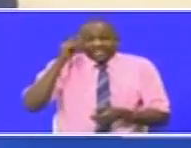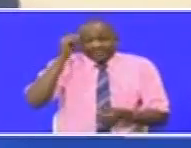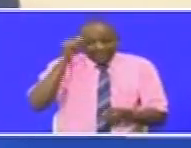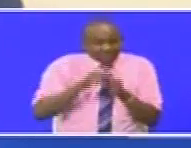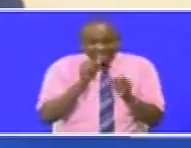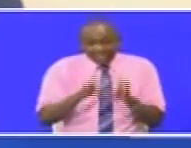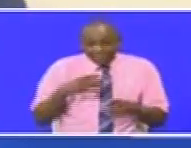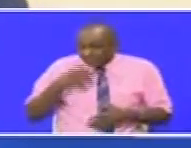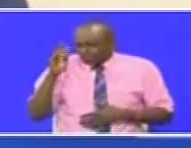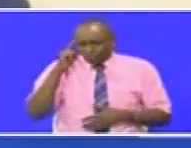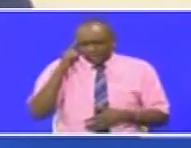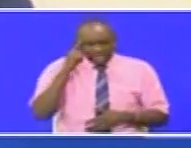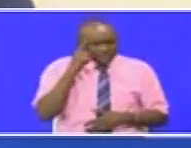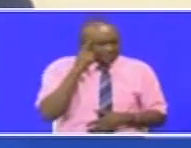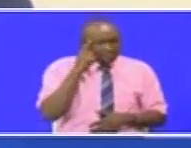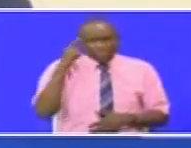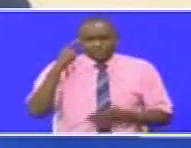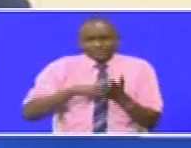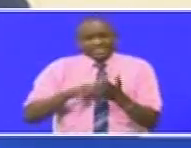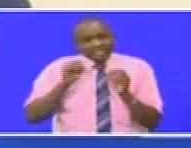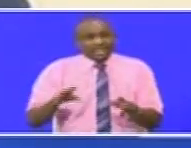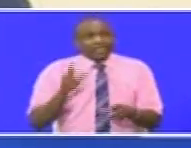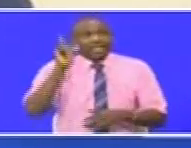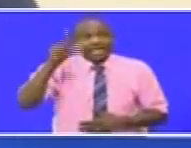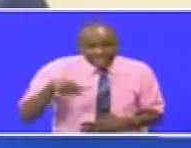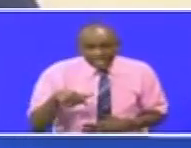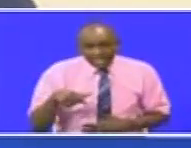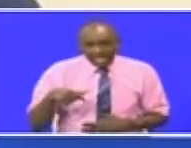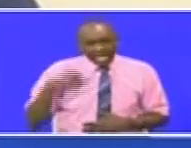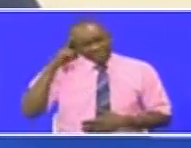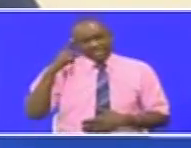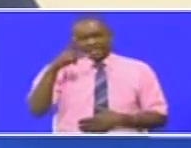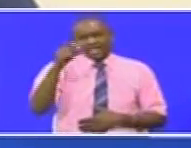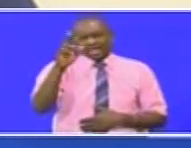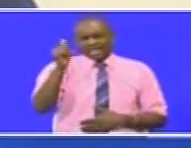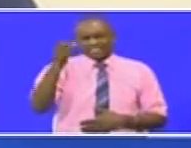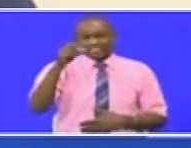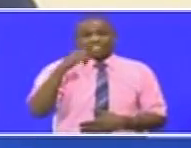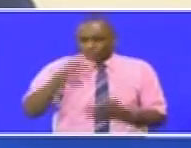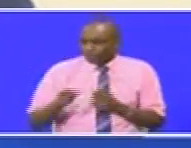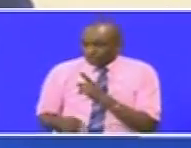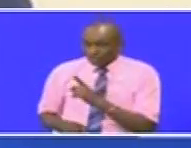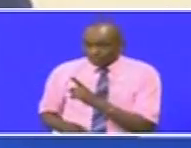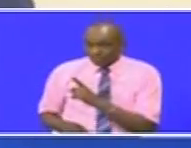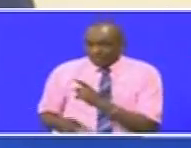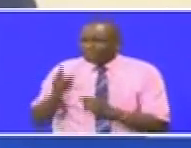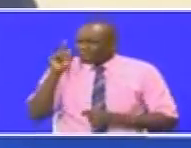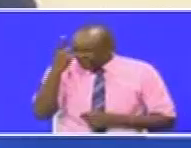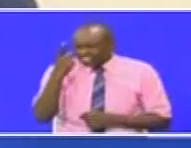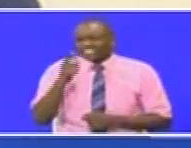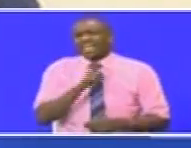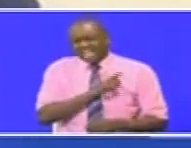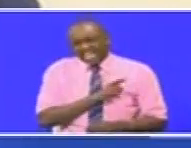realized that really I had, until I think it's Carissa Maitha was close there. I said, first